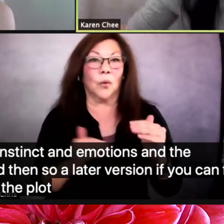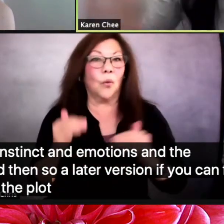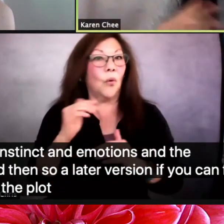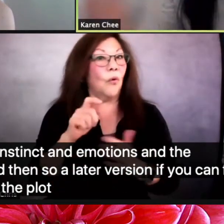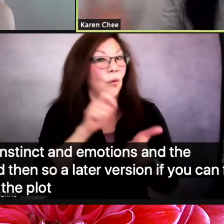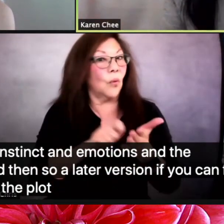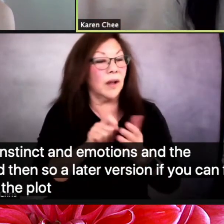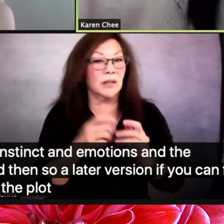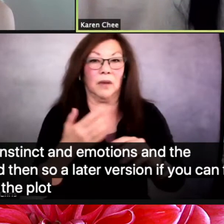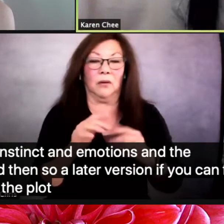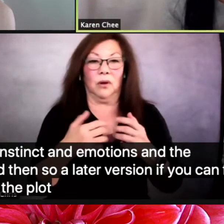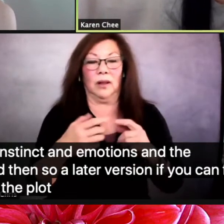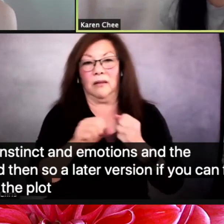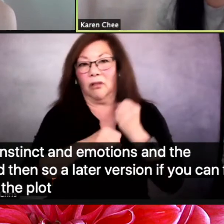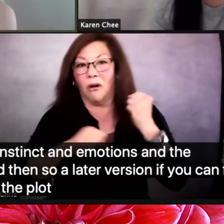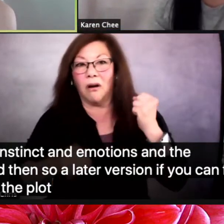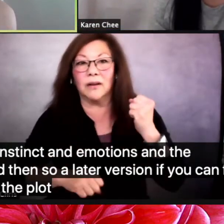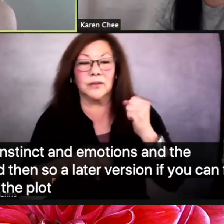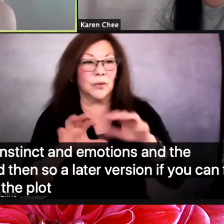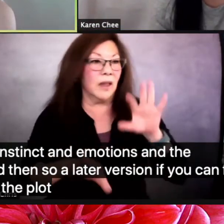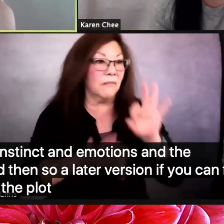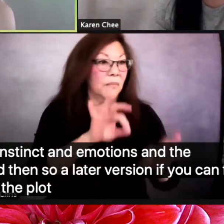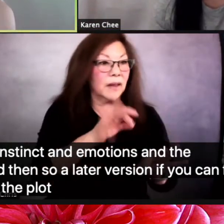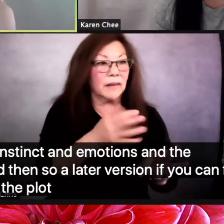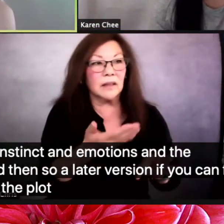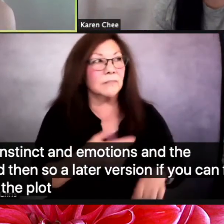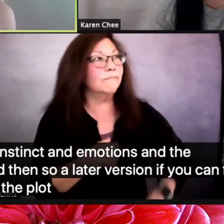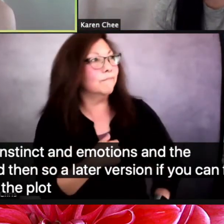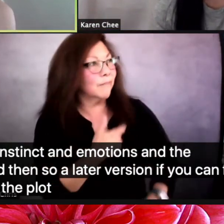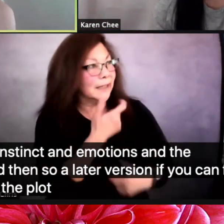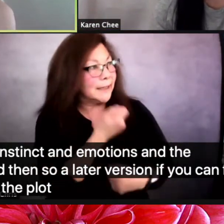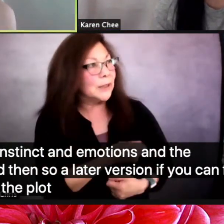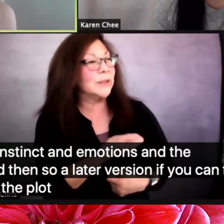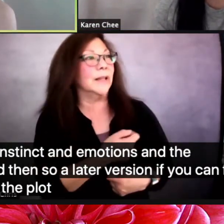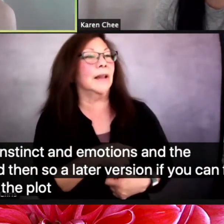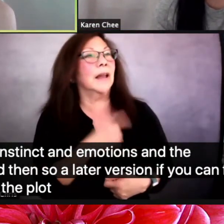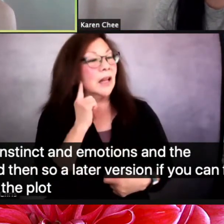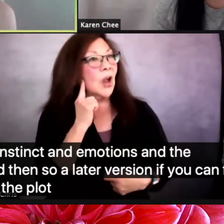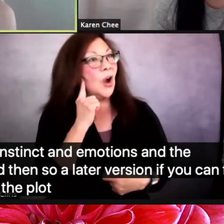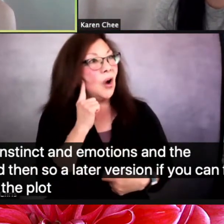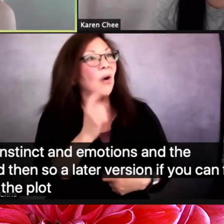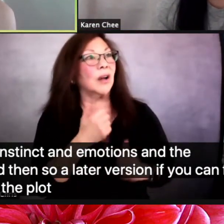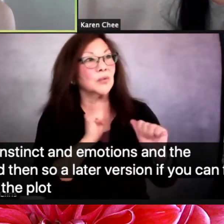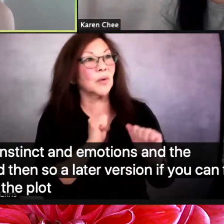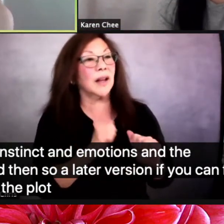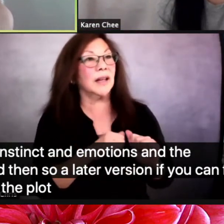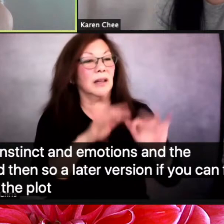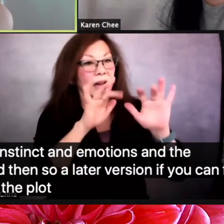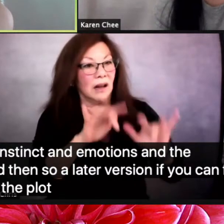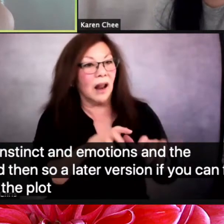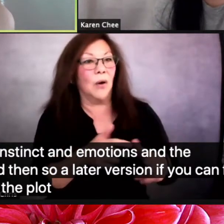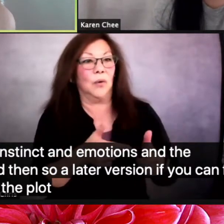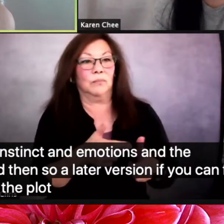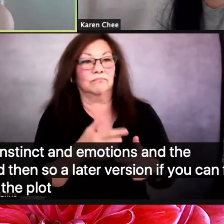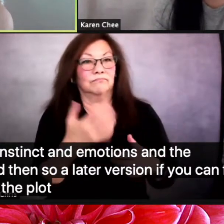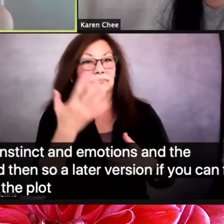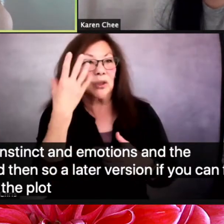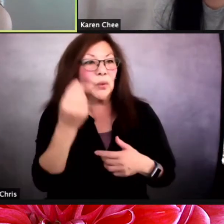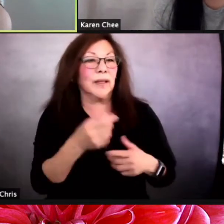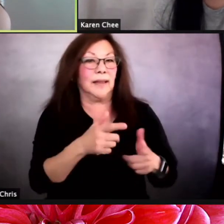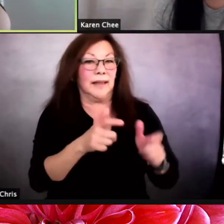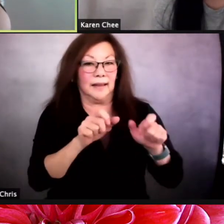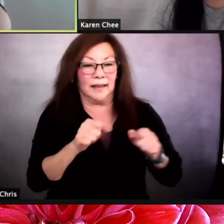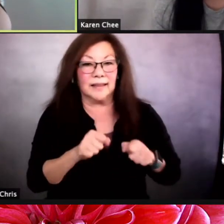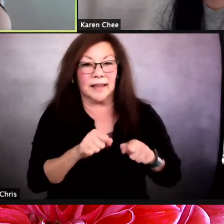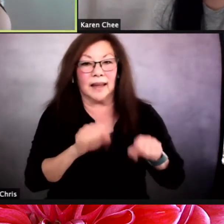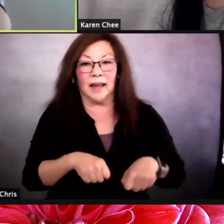too long so you have stuff to pick from? That's interesting. No, I just try to get it out as quickly as I can. So I think in the case of this book, it was a matter